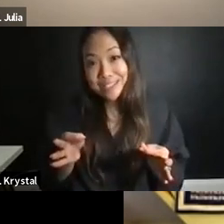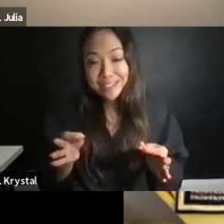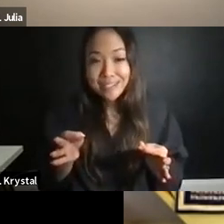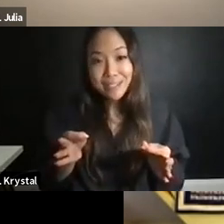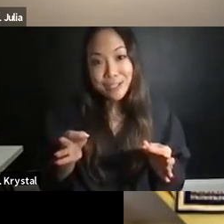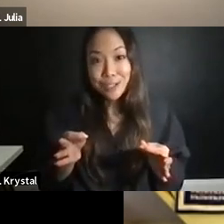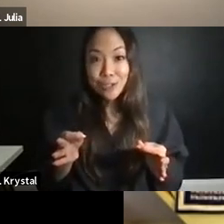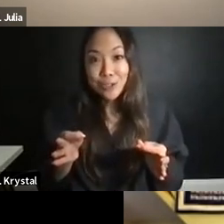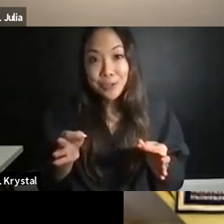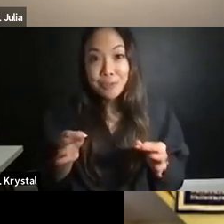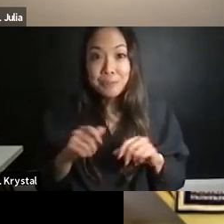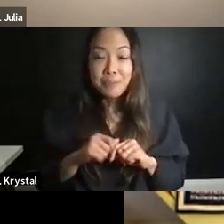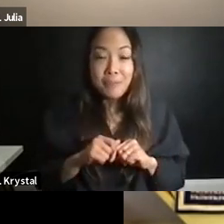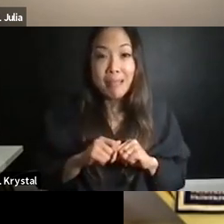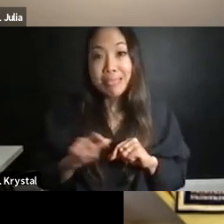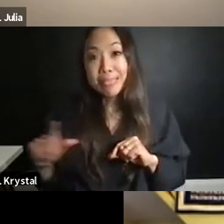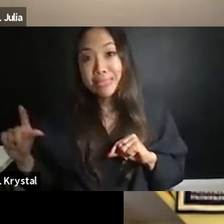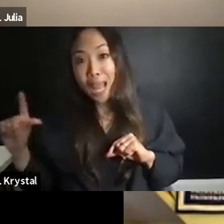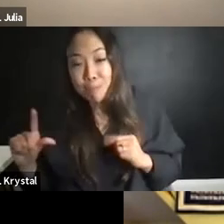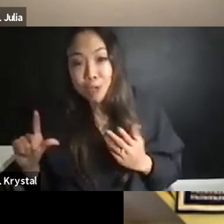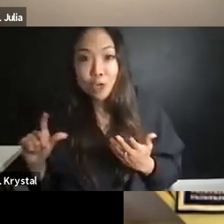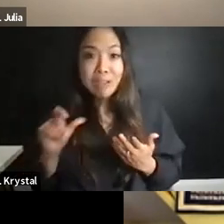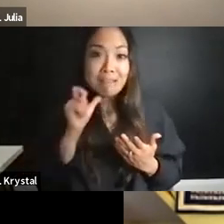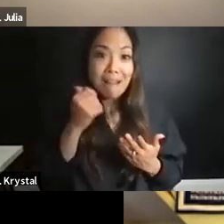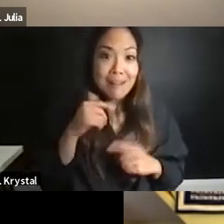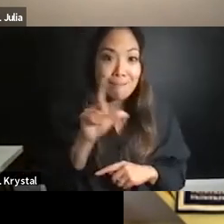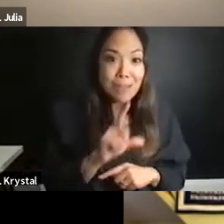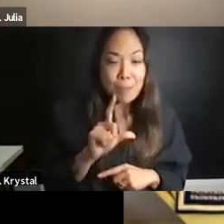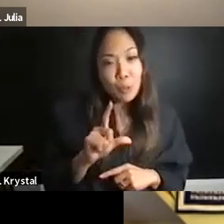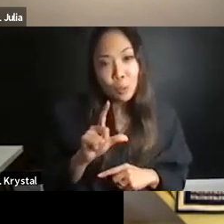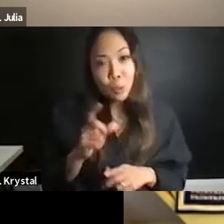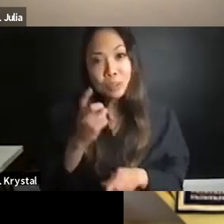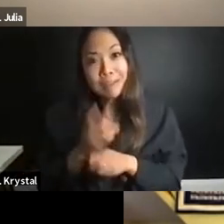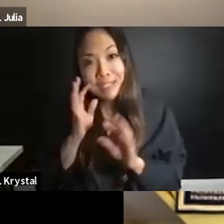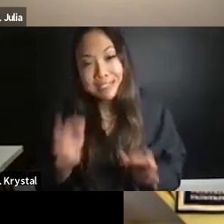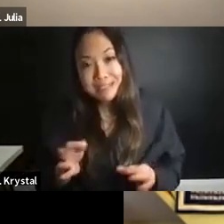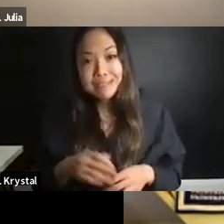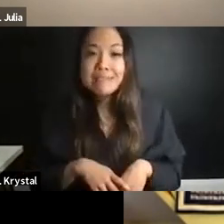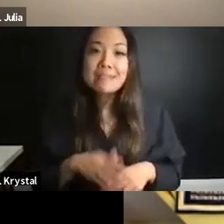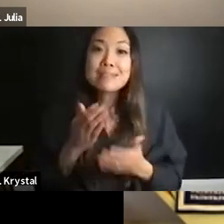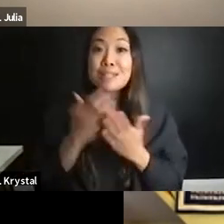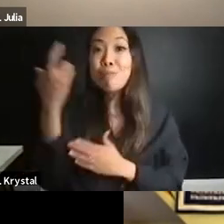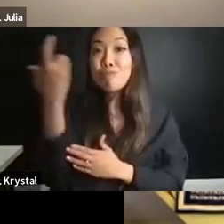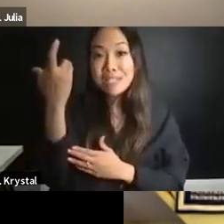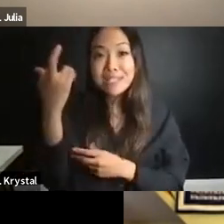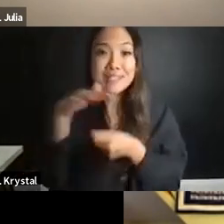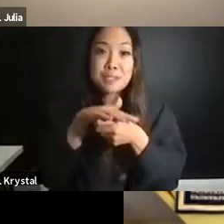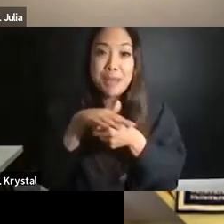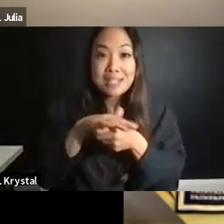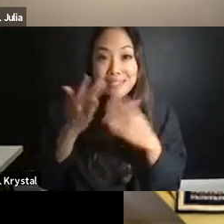not they can have a library and um some of them are space issues like you referenced